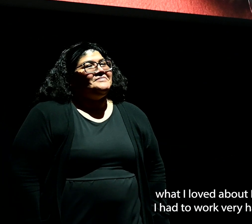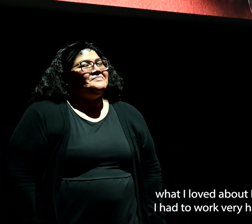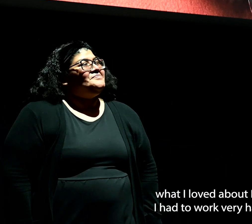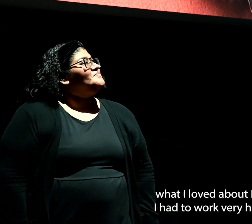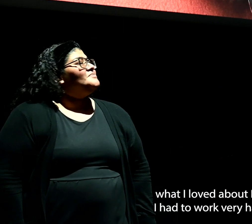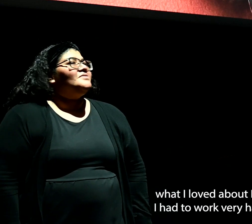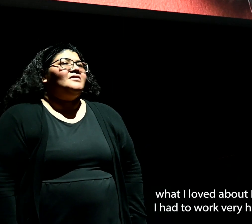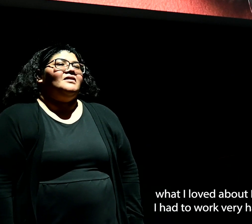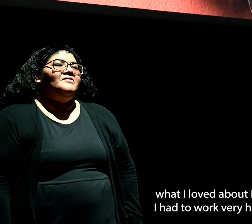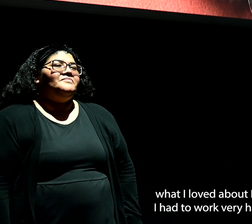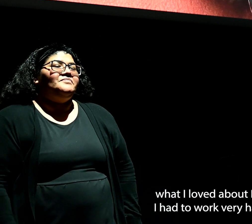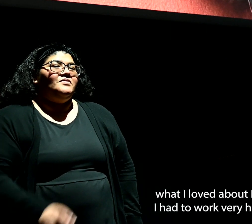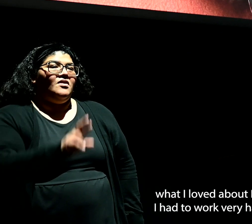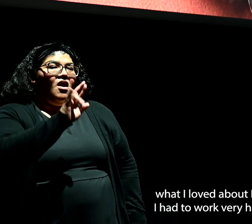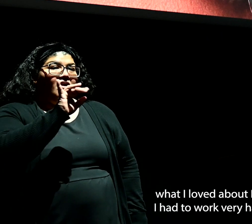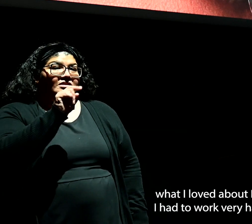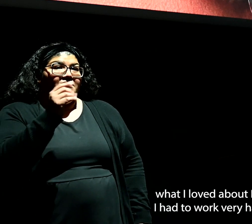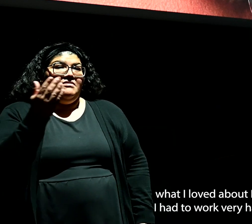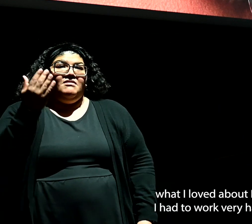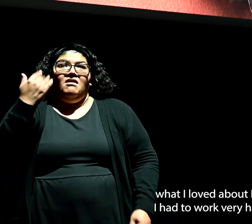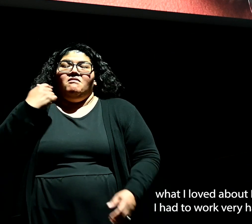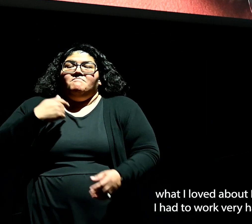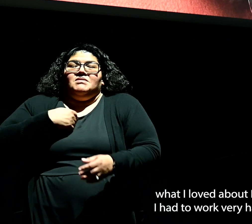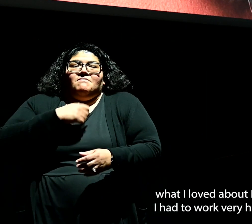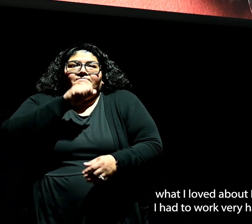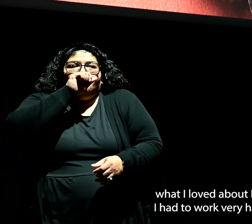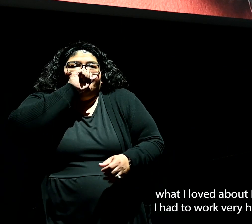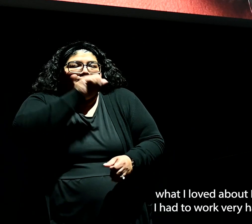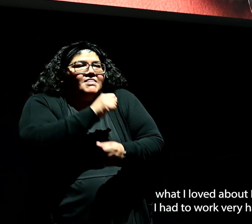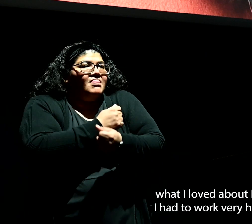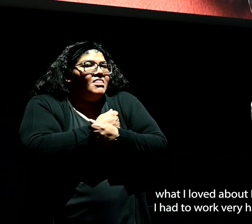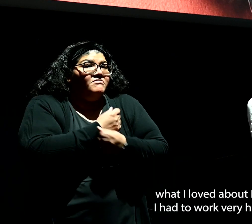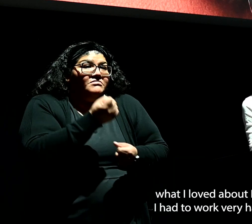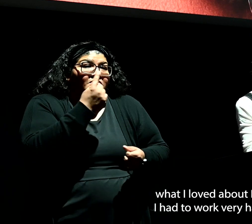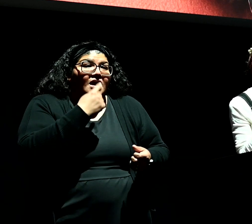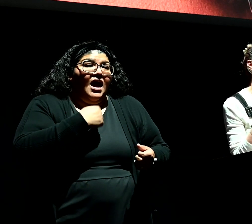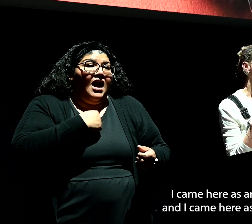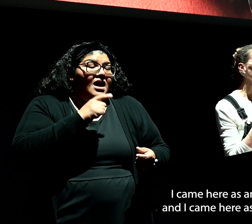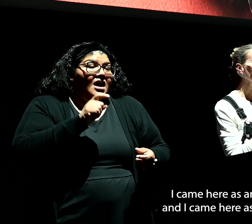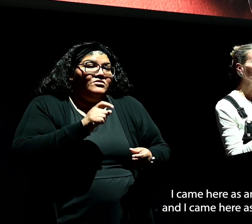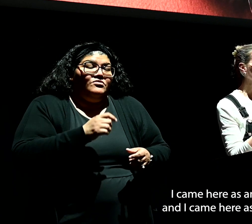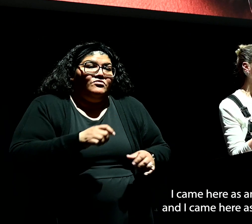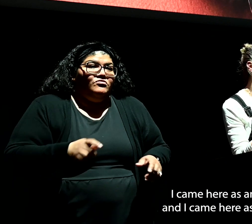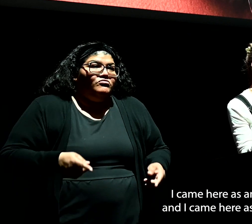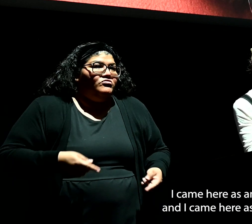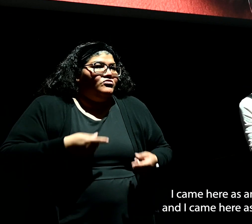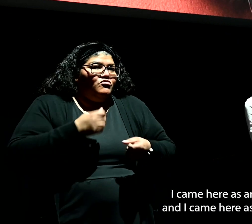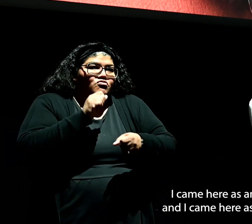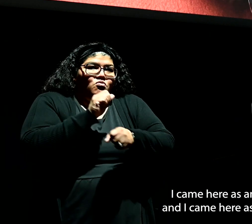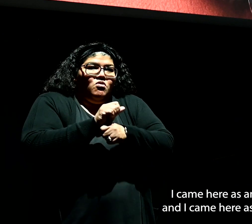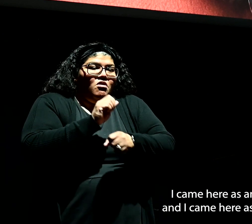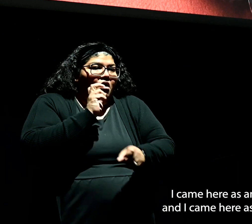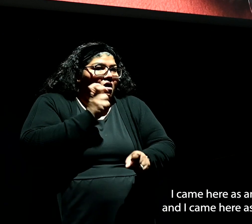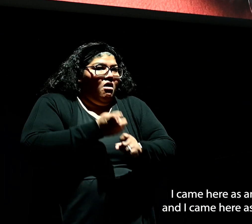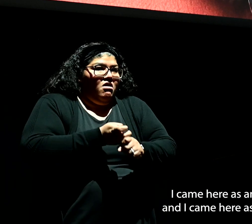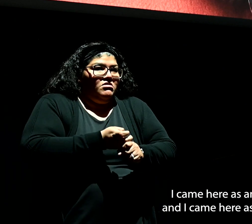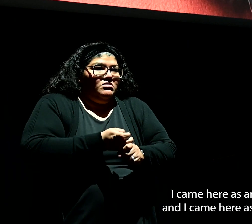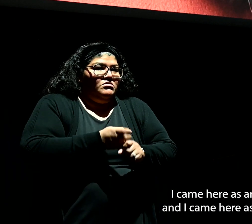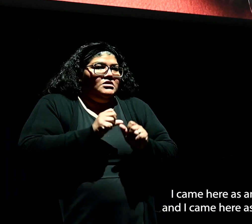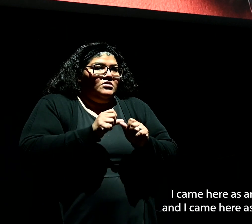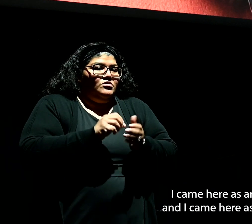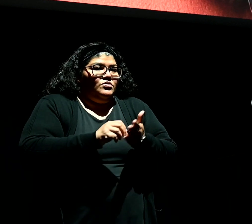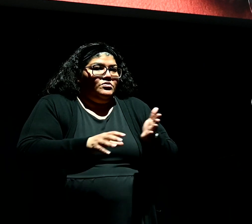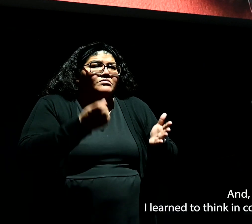What I loved about RIT, and again, I had to work very hard to be here. I came here as an illustrator, and I came here